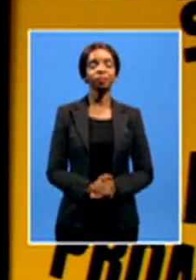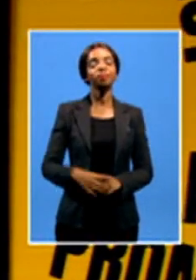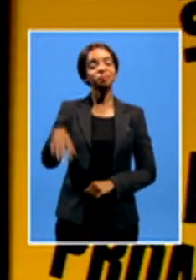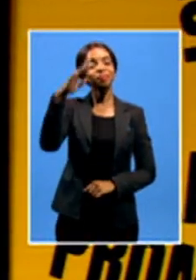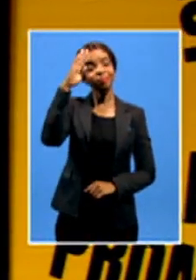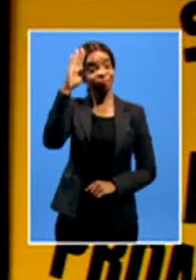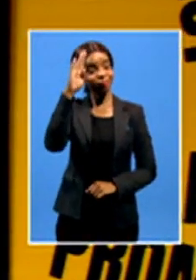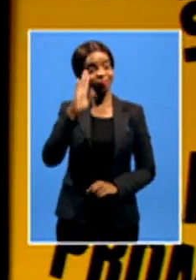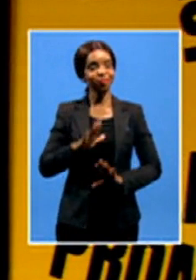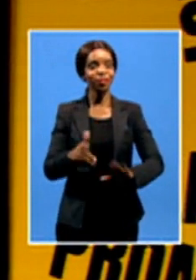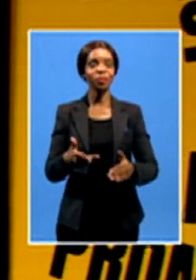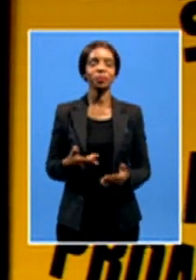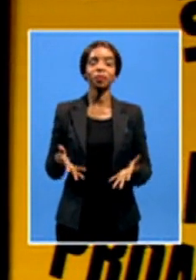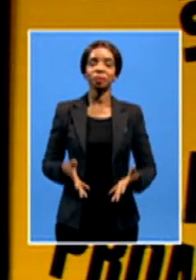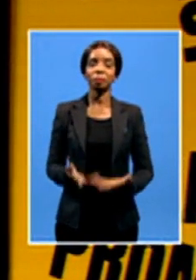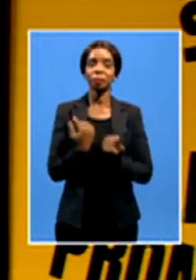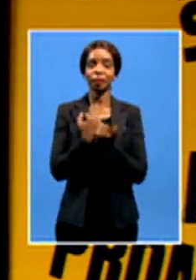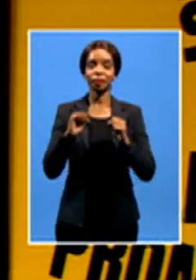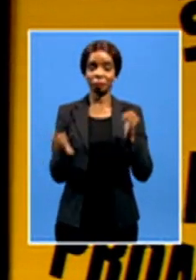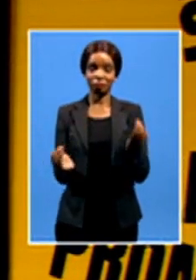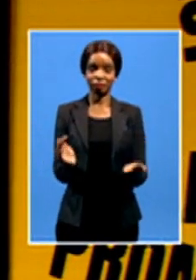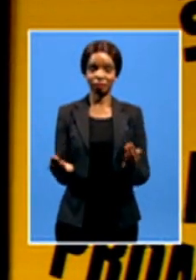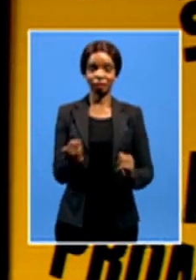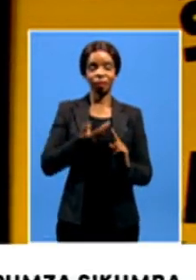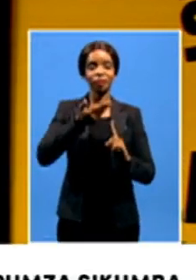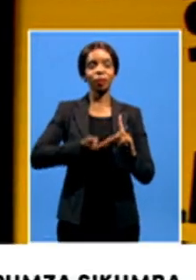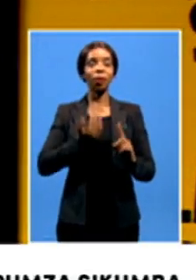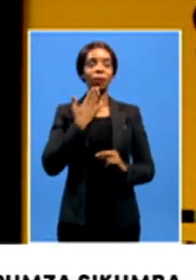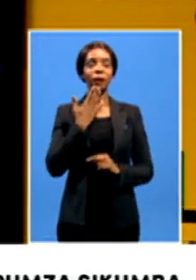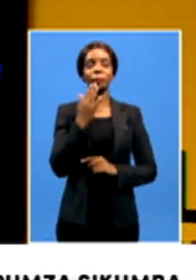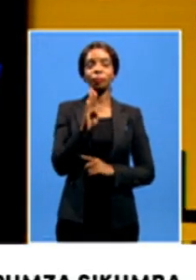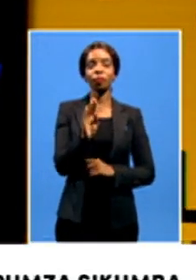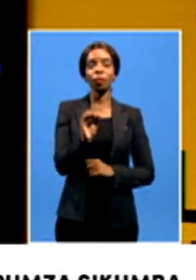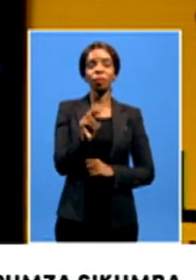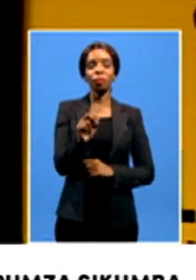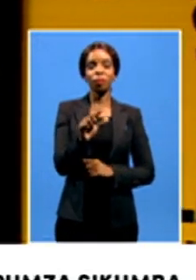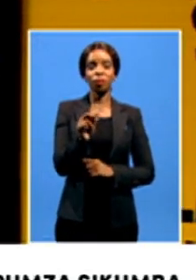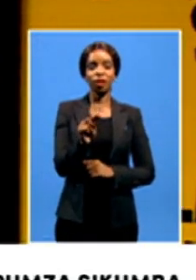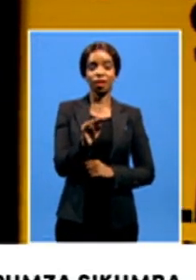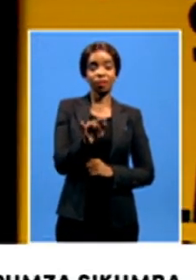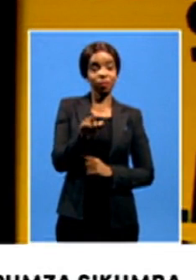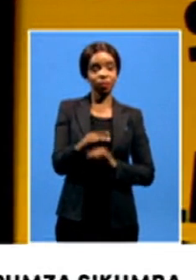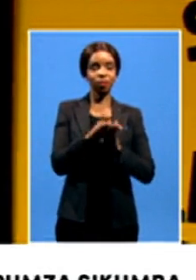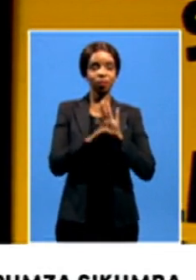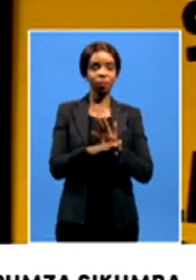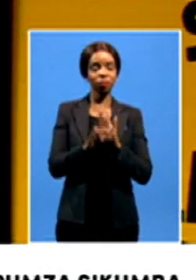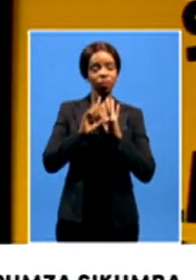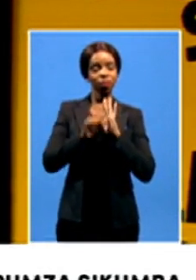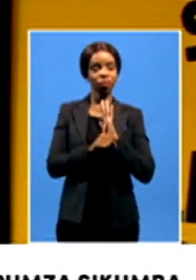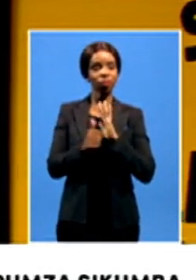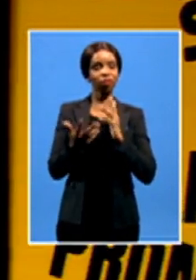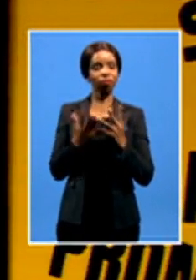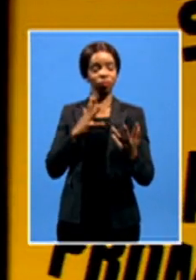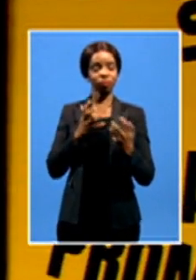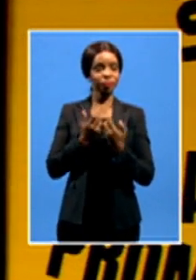Good evening and welcome to the Democracy Gauge. I'm Bongani Bingwa, a show that is designed with you at the heart of it. We tell